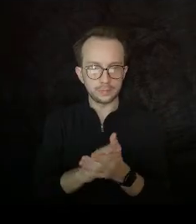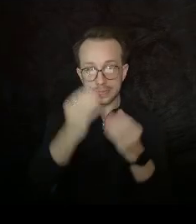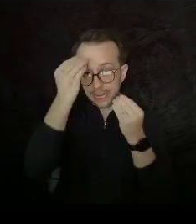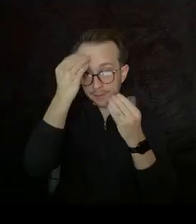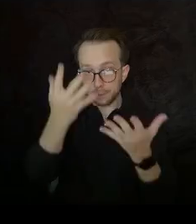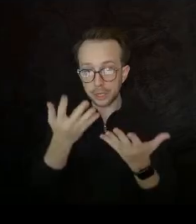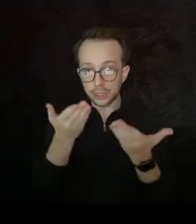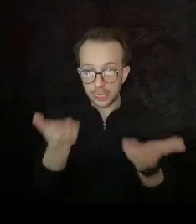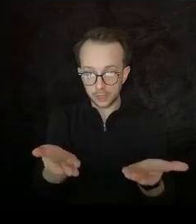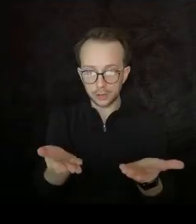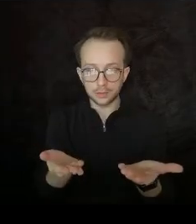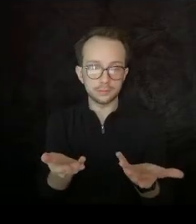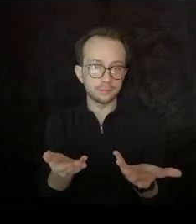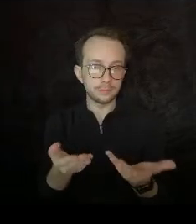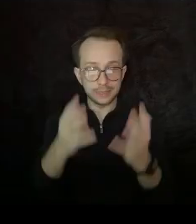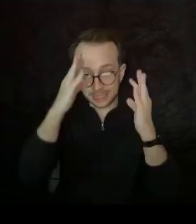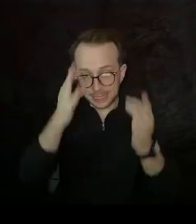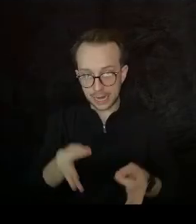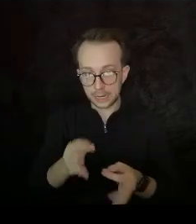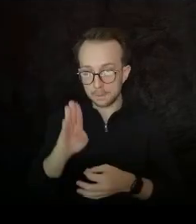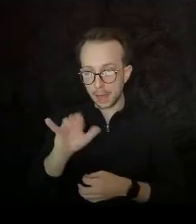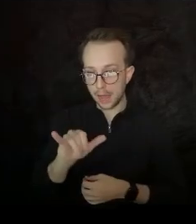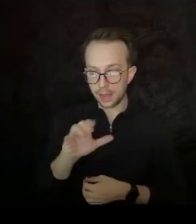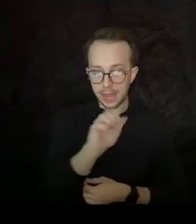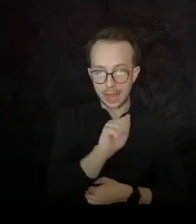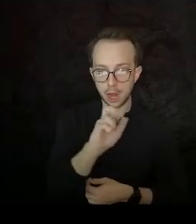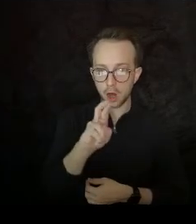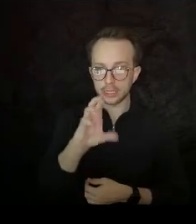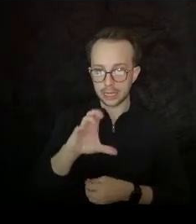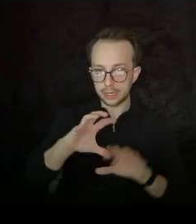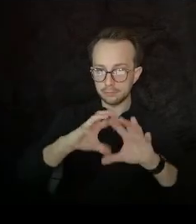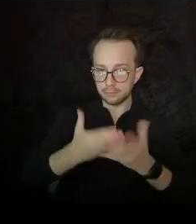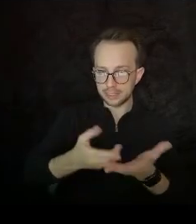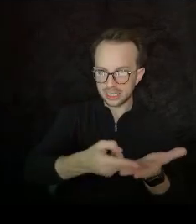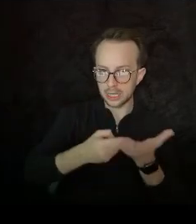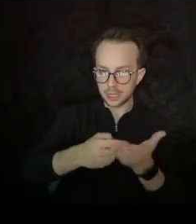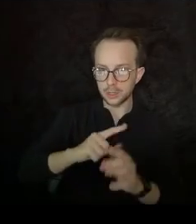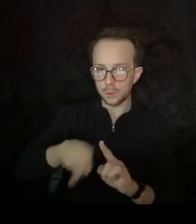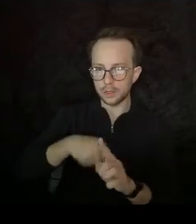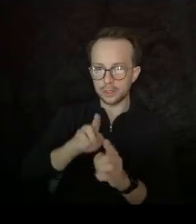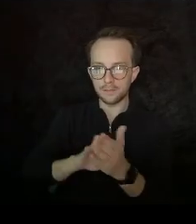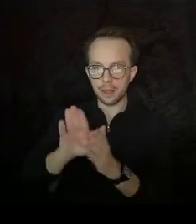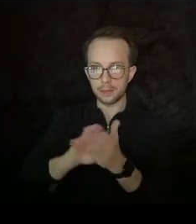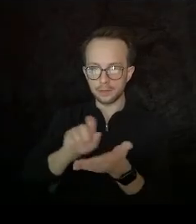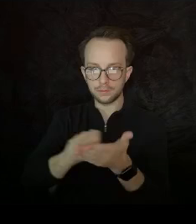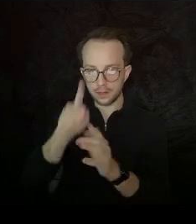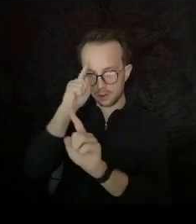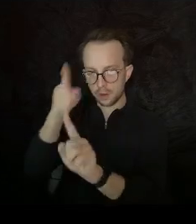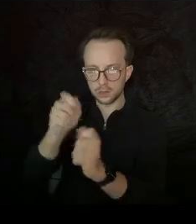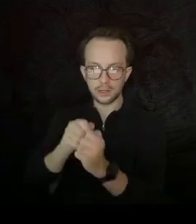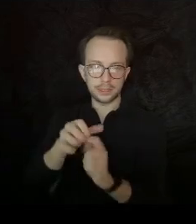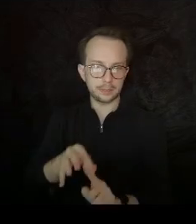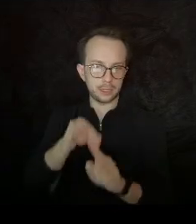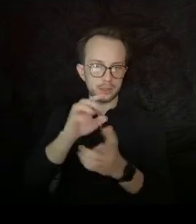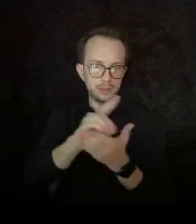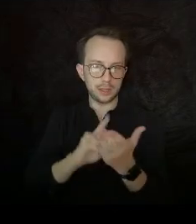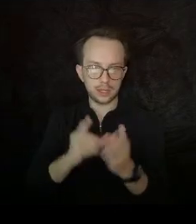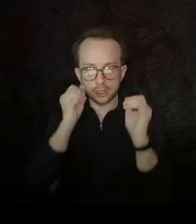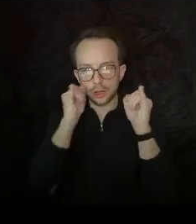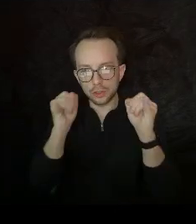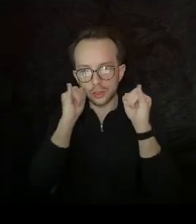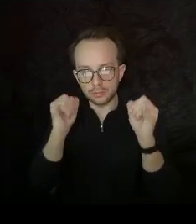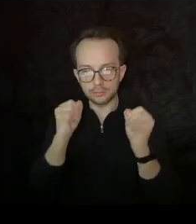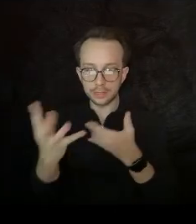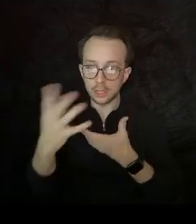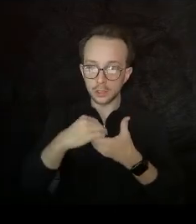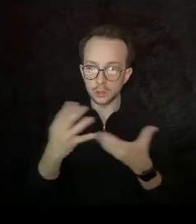is decided by the ARC when developing the goals and specially designed instruction. This